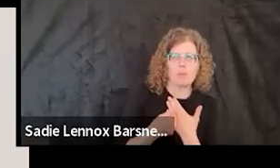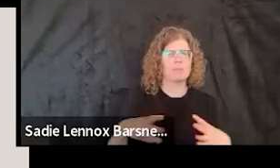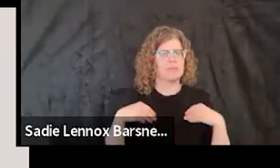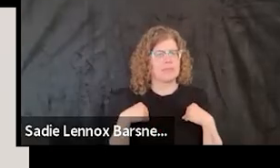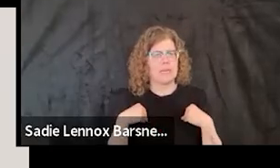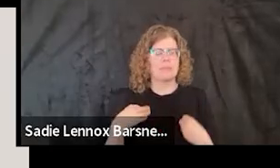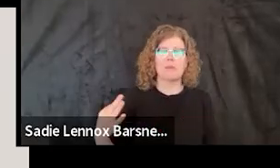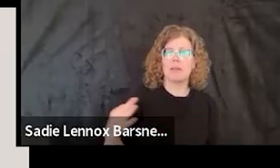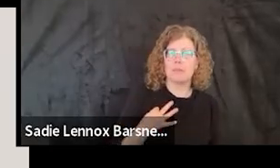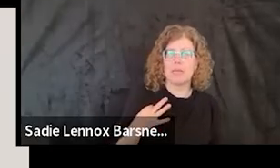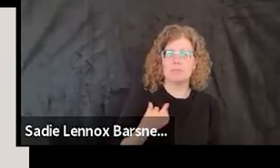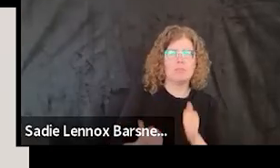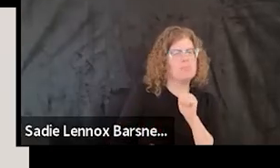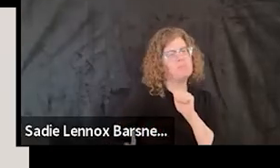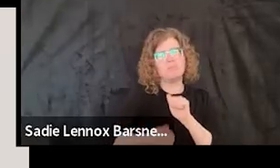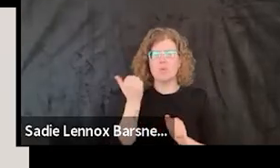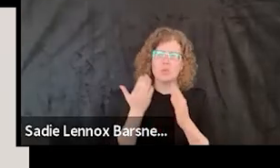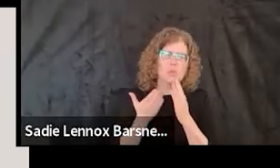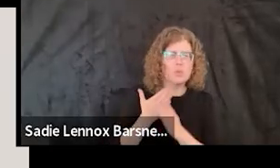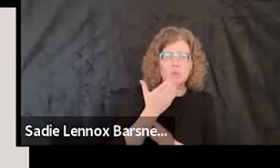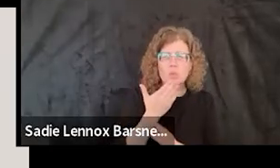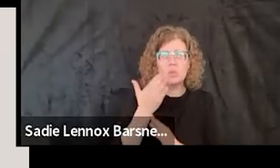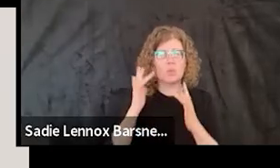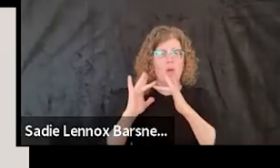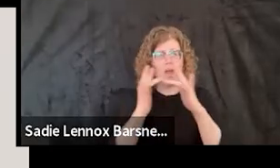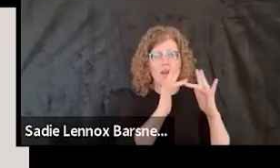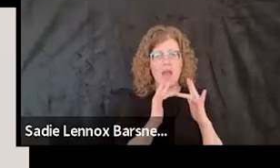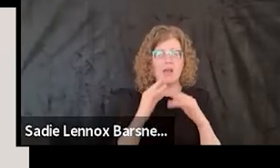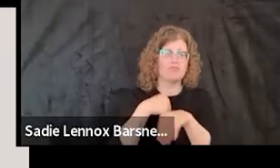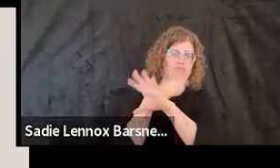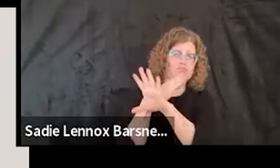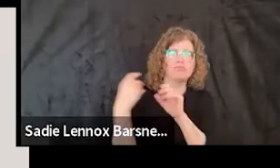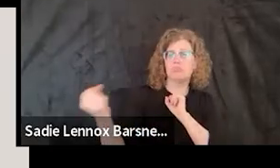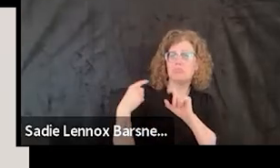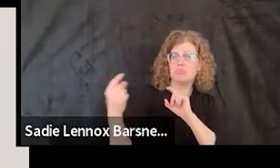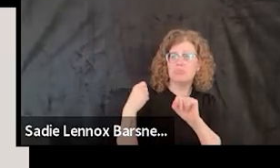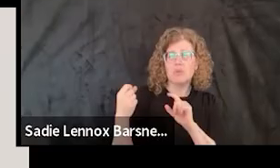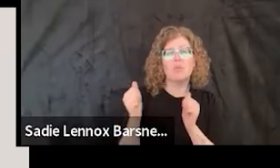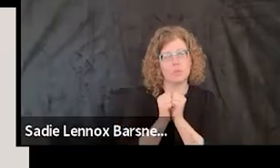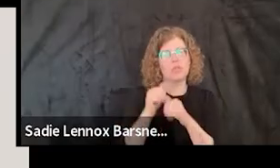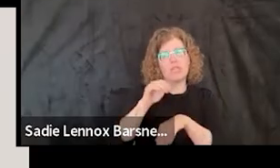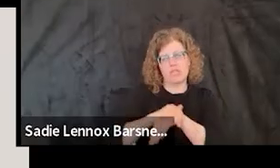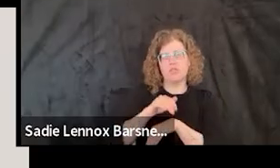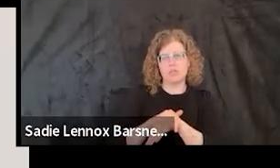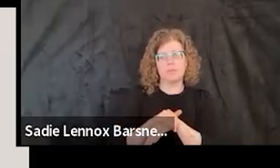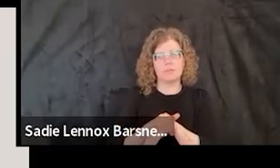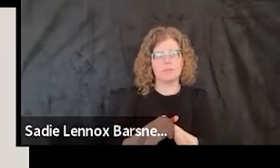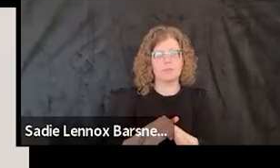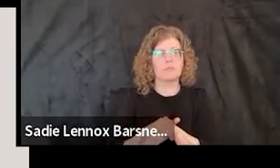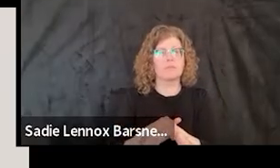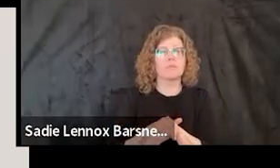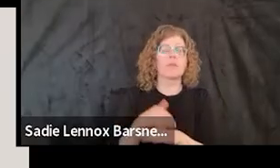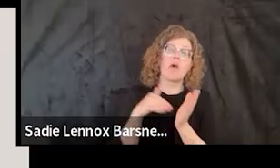an online written format in English. This alone creates technological, linguistic